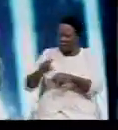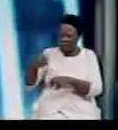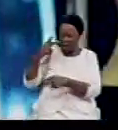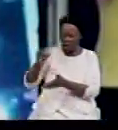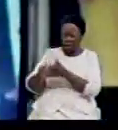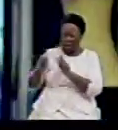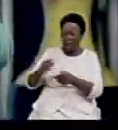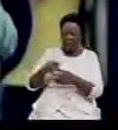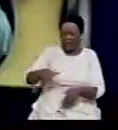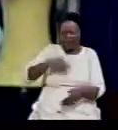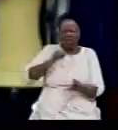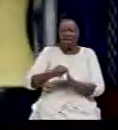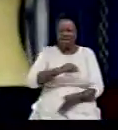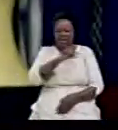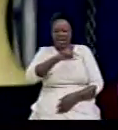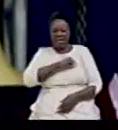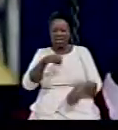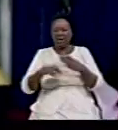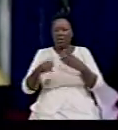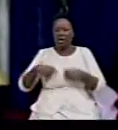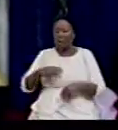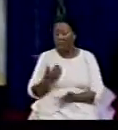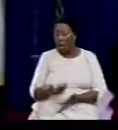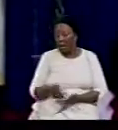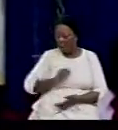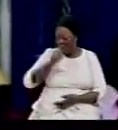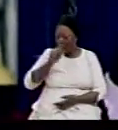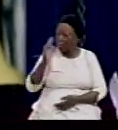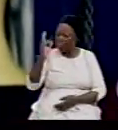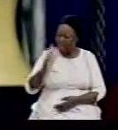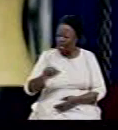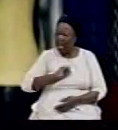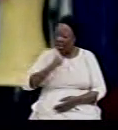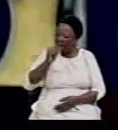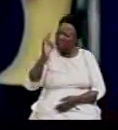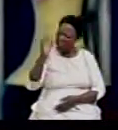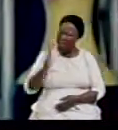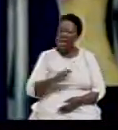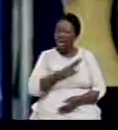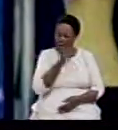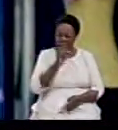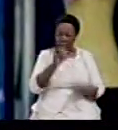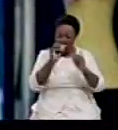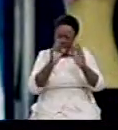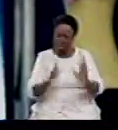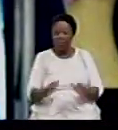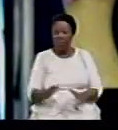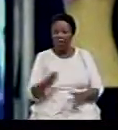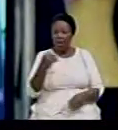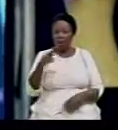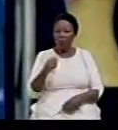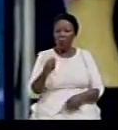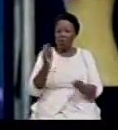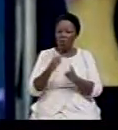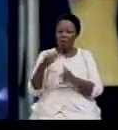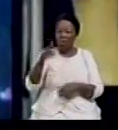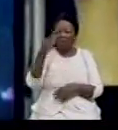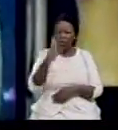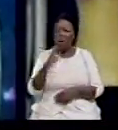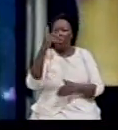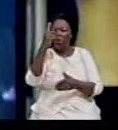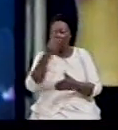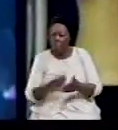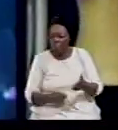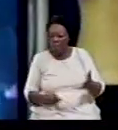feel guilty. And you're a minister, and you're a preacher, and you're a teacher of the word of God.